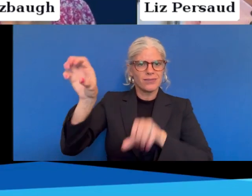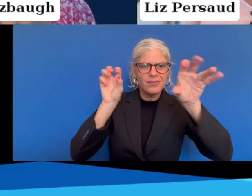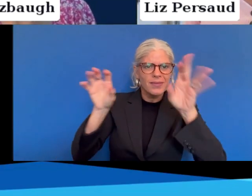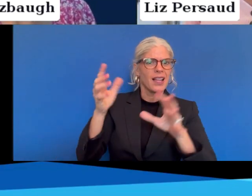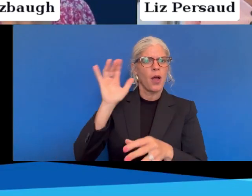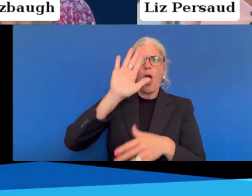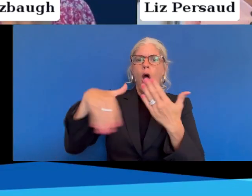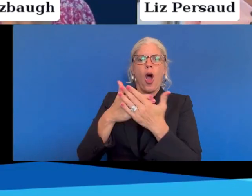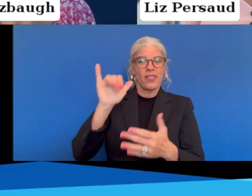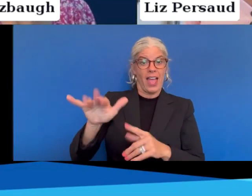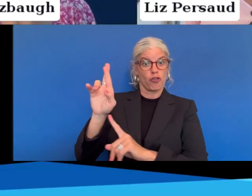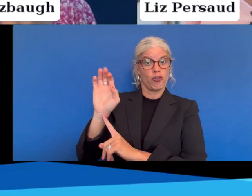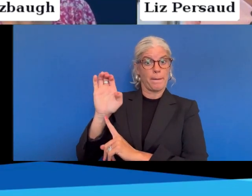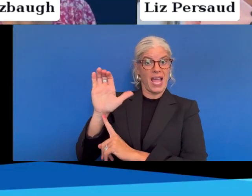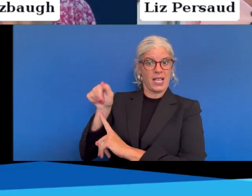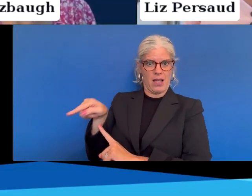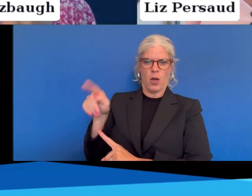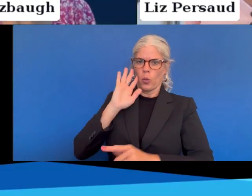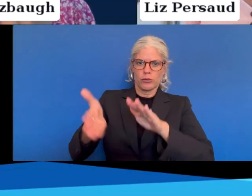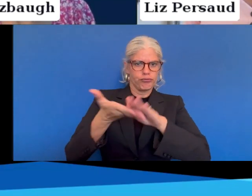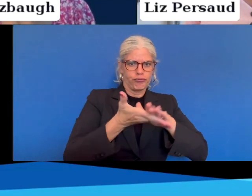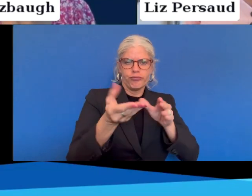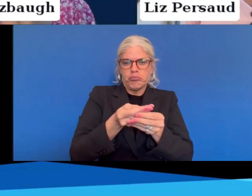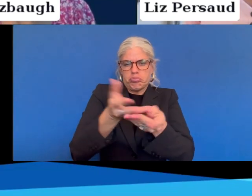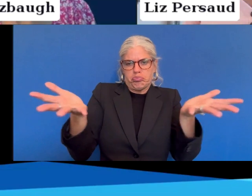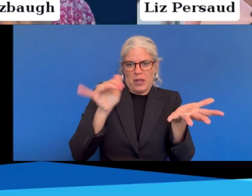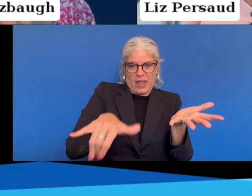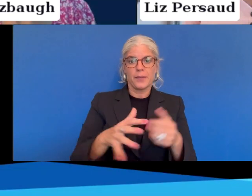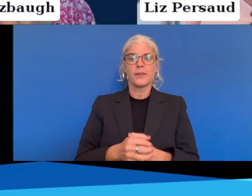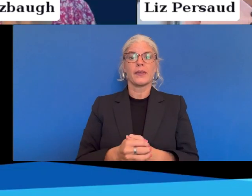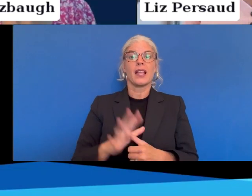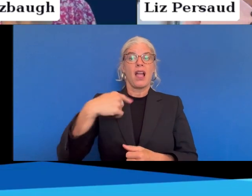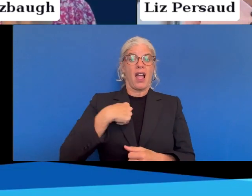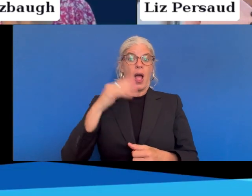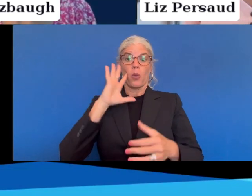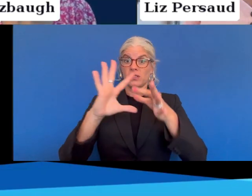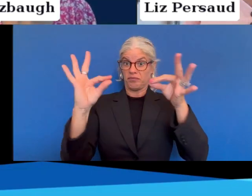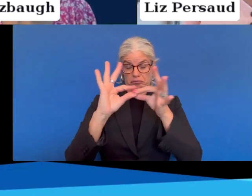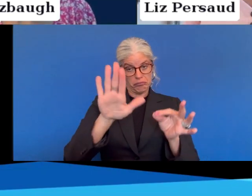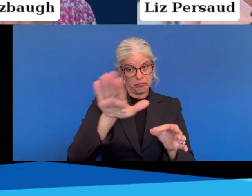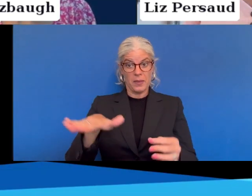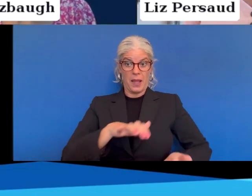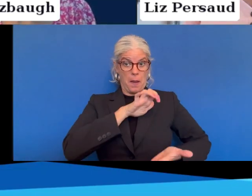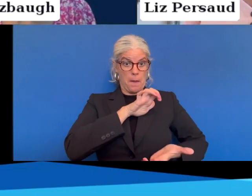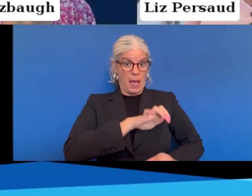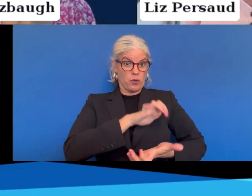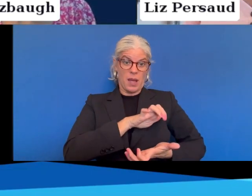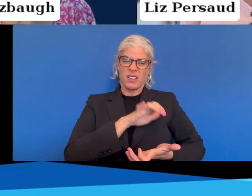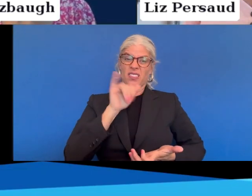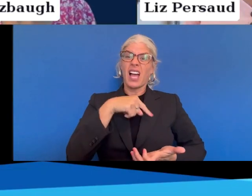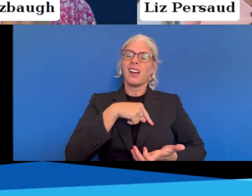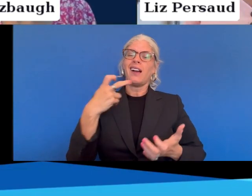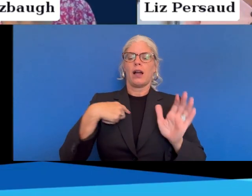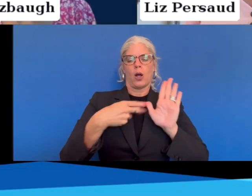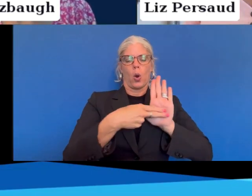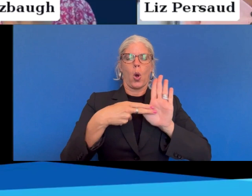you spoke to, and write it all down so that you know chapter and verse. And when you go in, and if something isn't